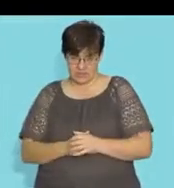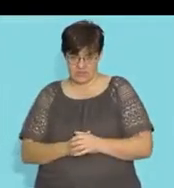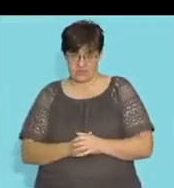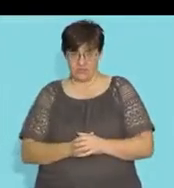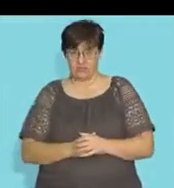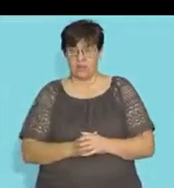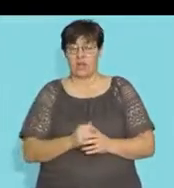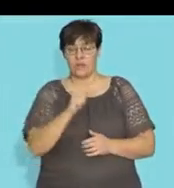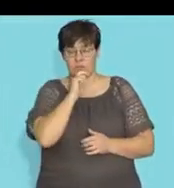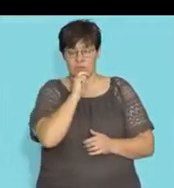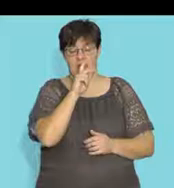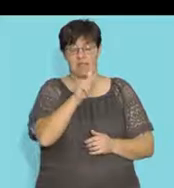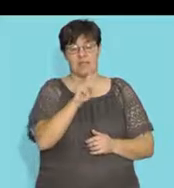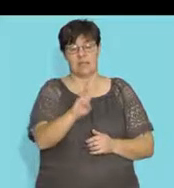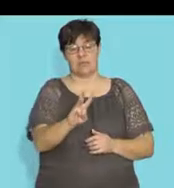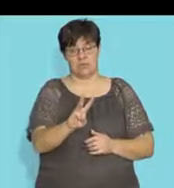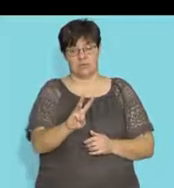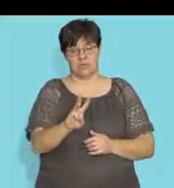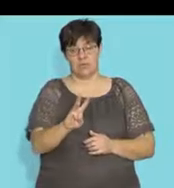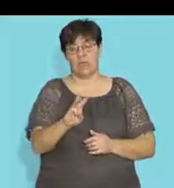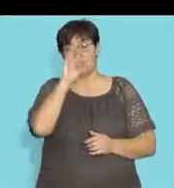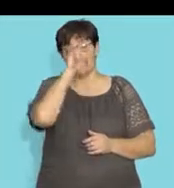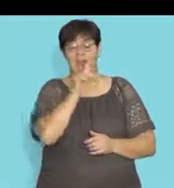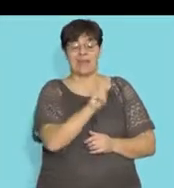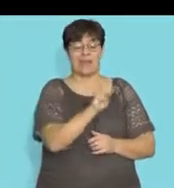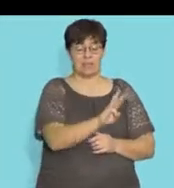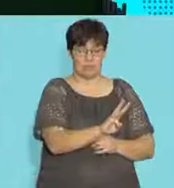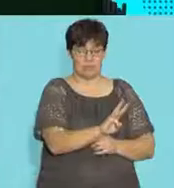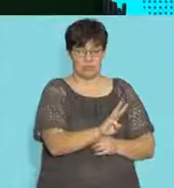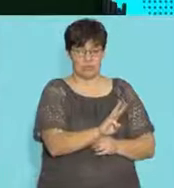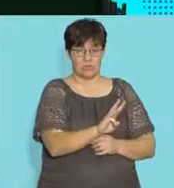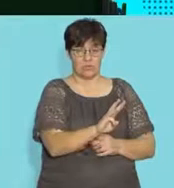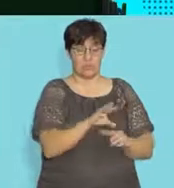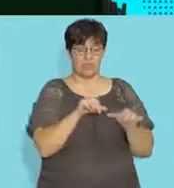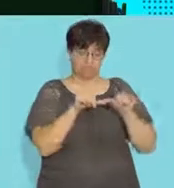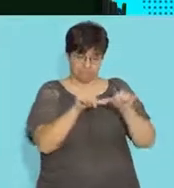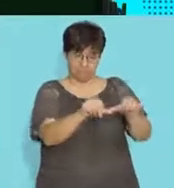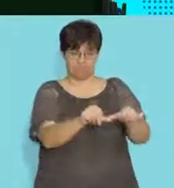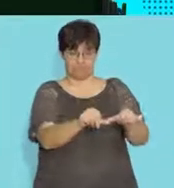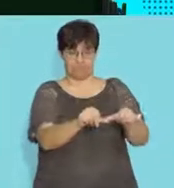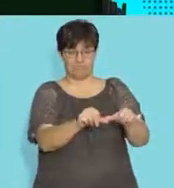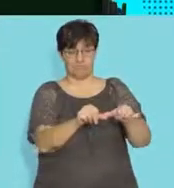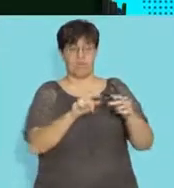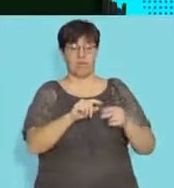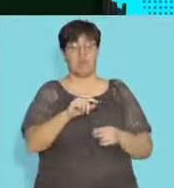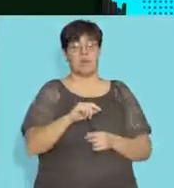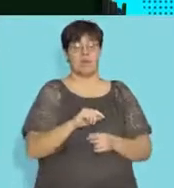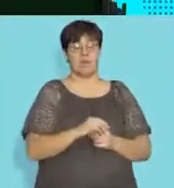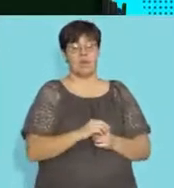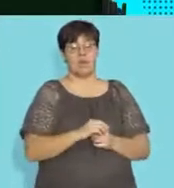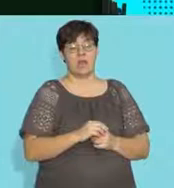We can now use the Kw. Remember we said with Kw remain constant. Your hydronium